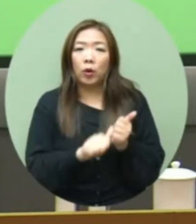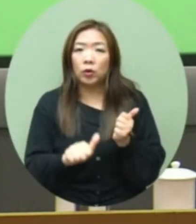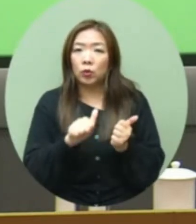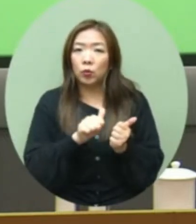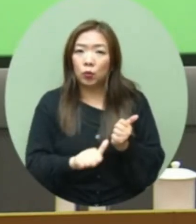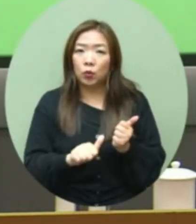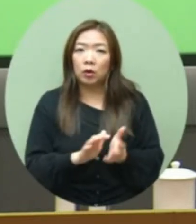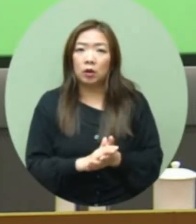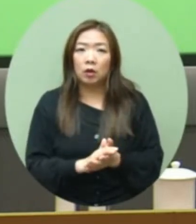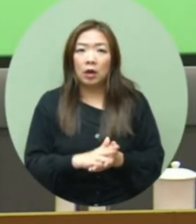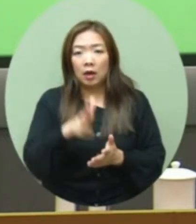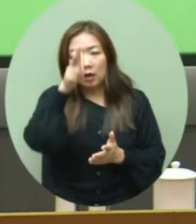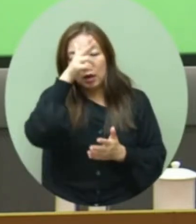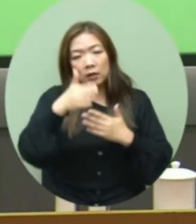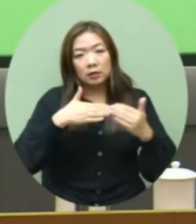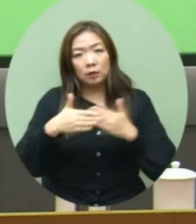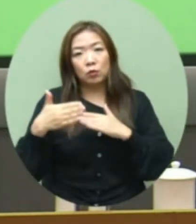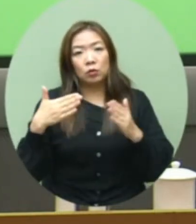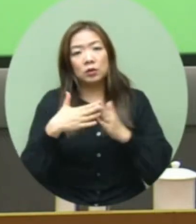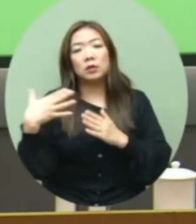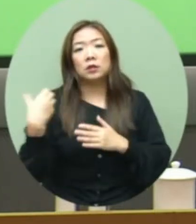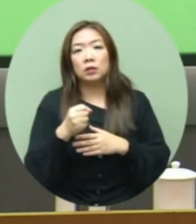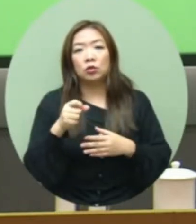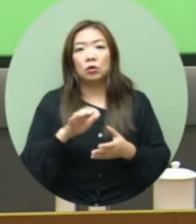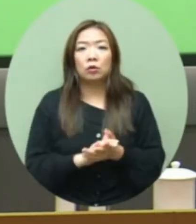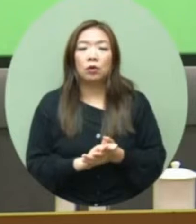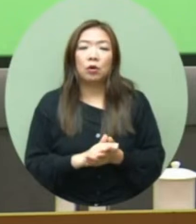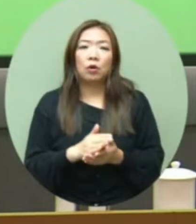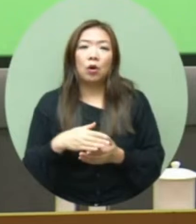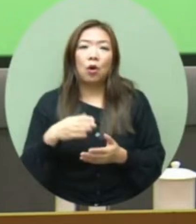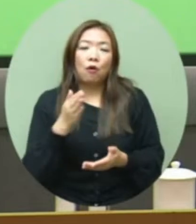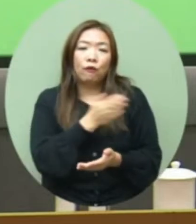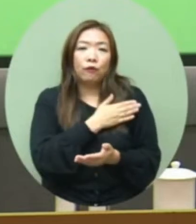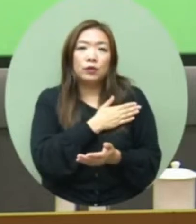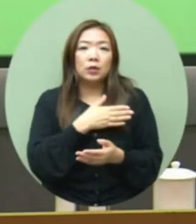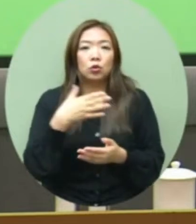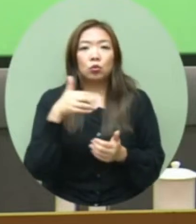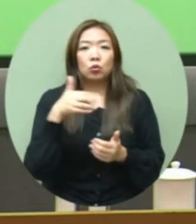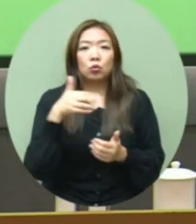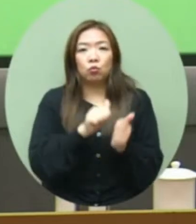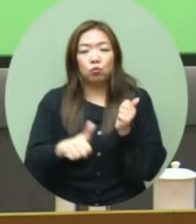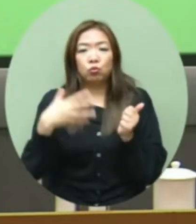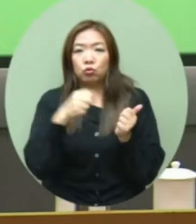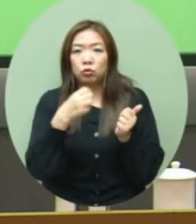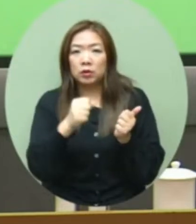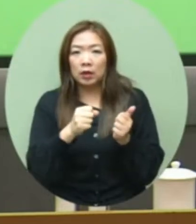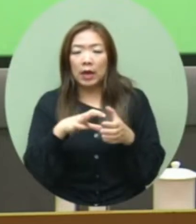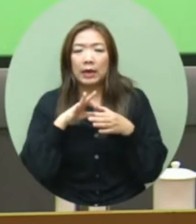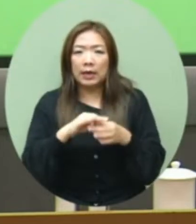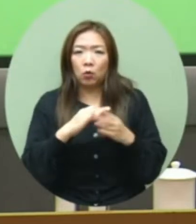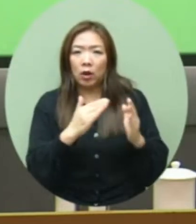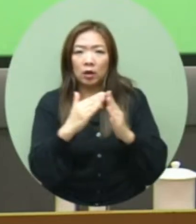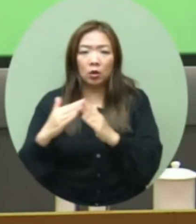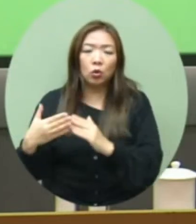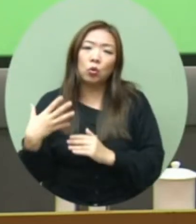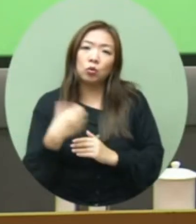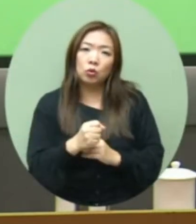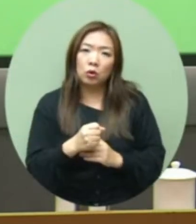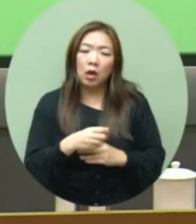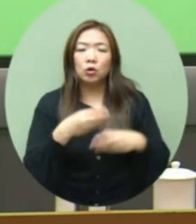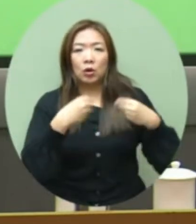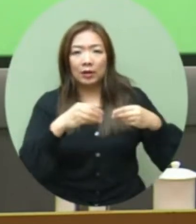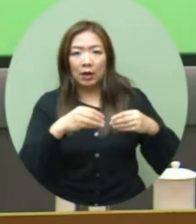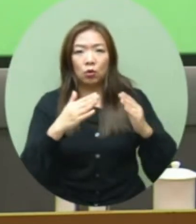outcome. So for this committee on education, technology, and talent, the Chief Secretary for Administration will